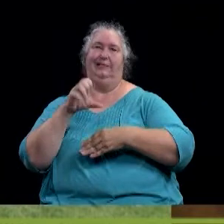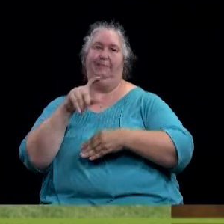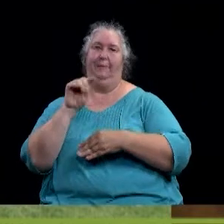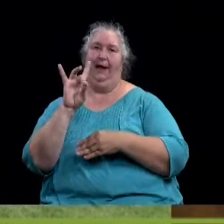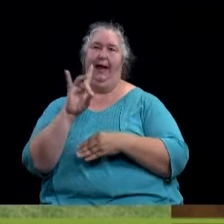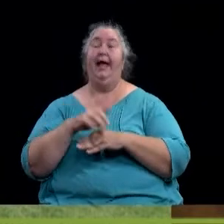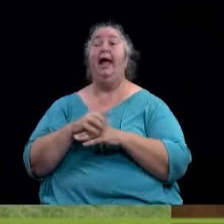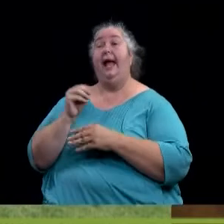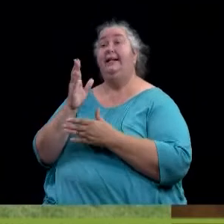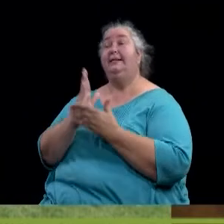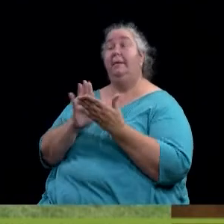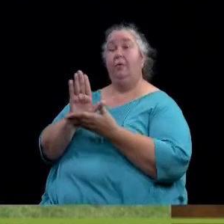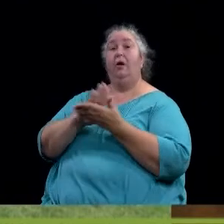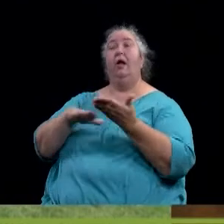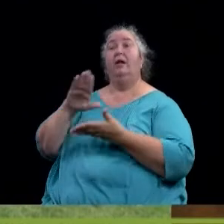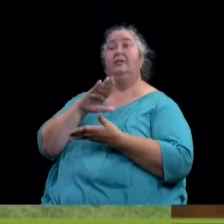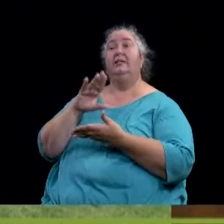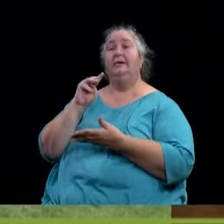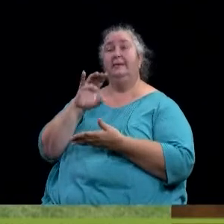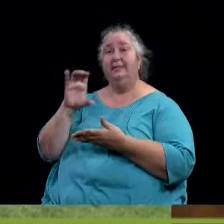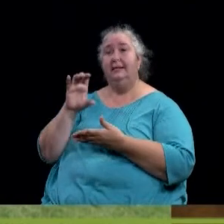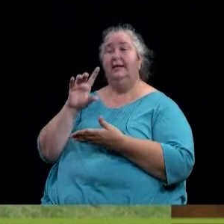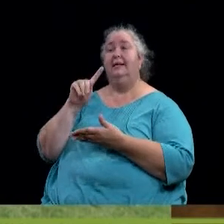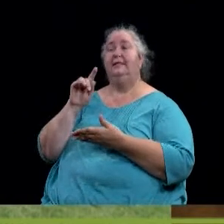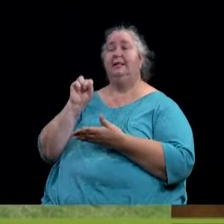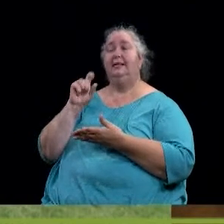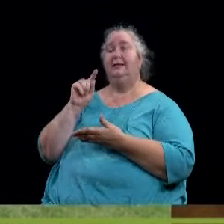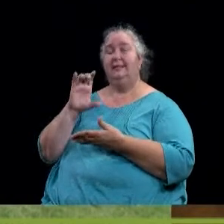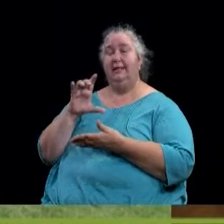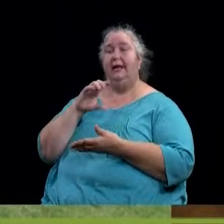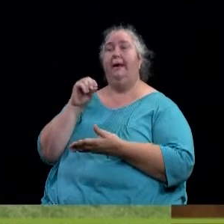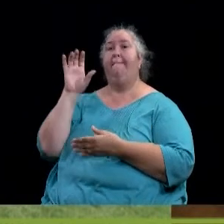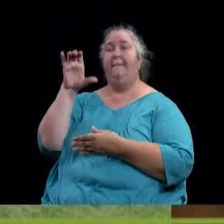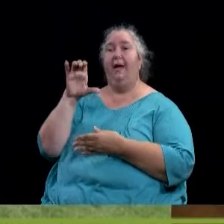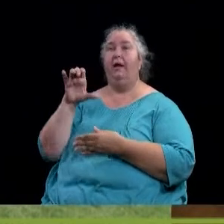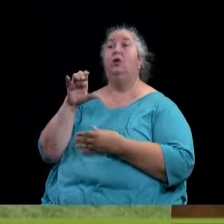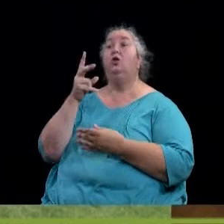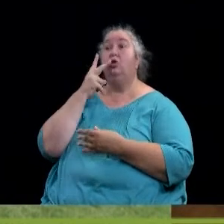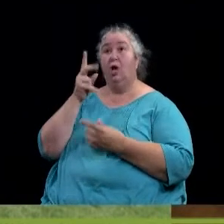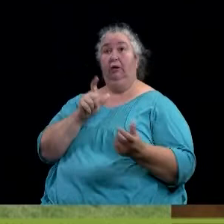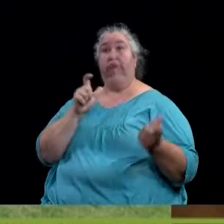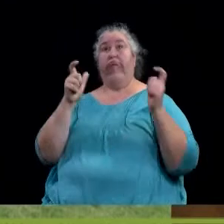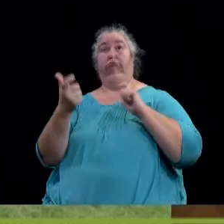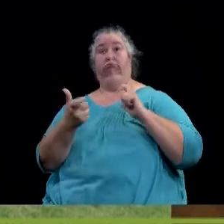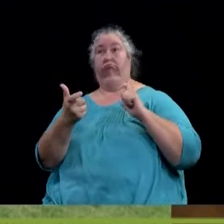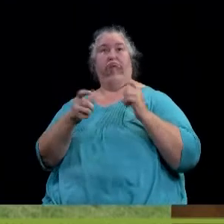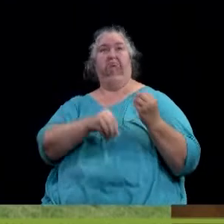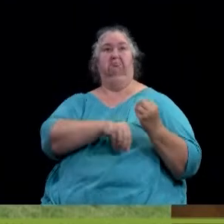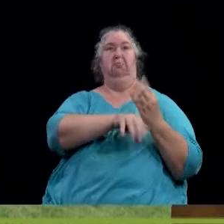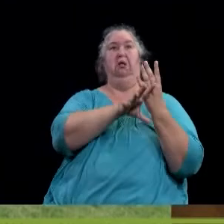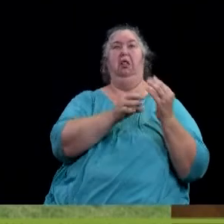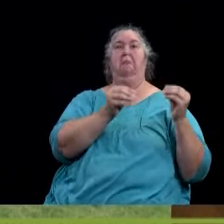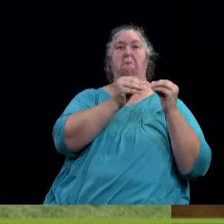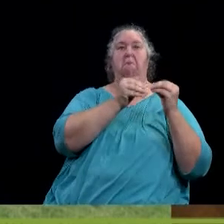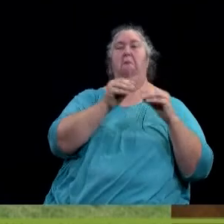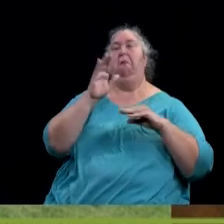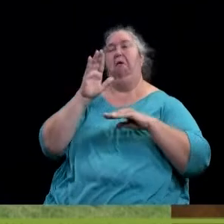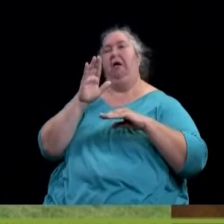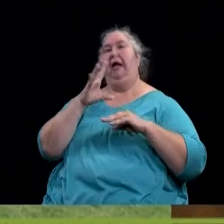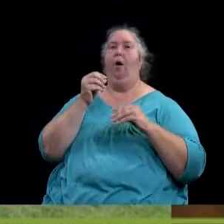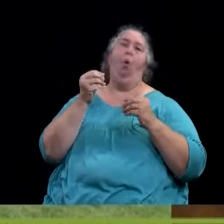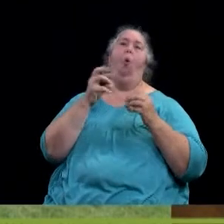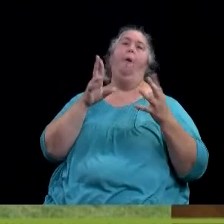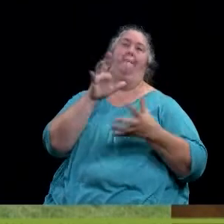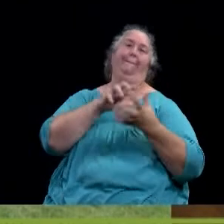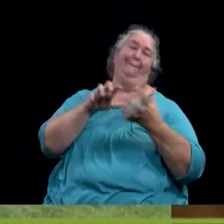significant shift from in-person classes to online and are a hybrid lectures online labs in-person type